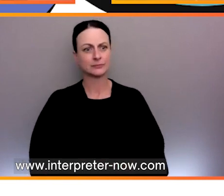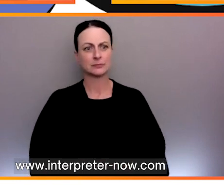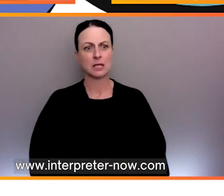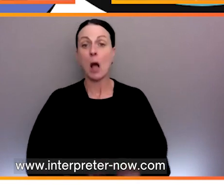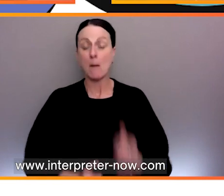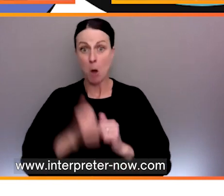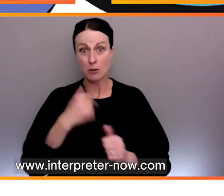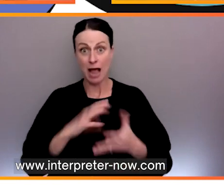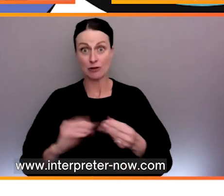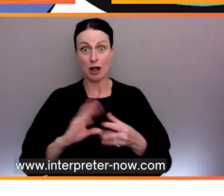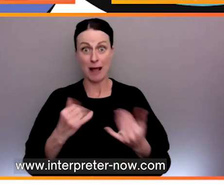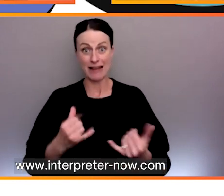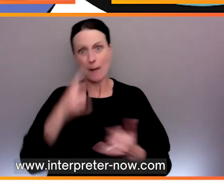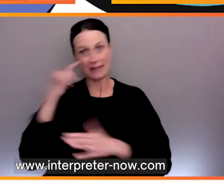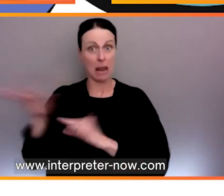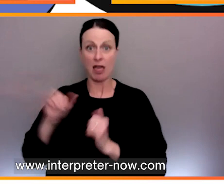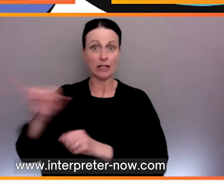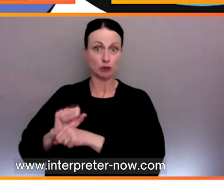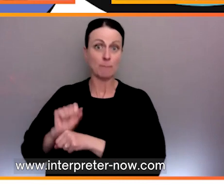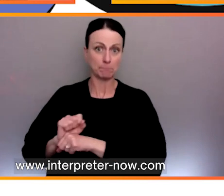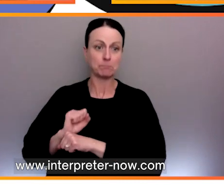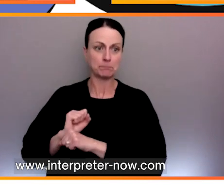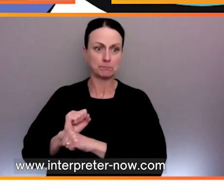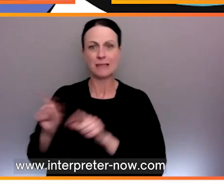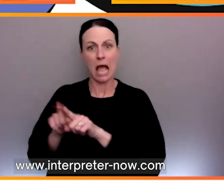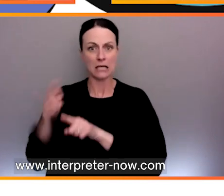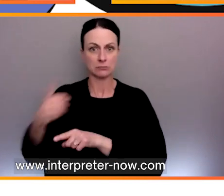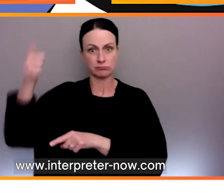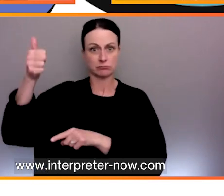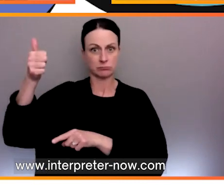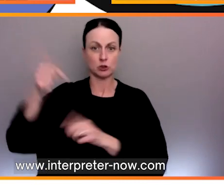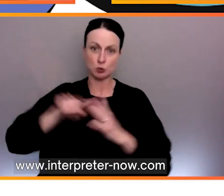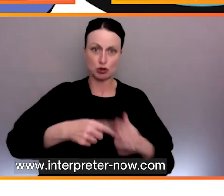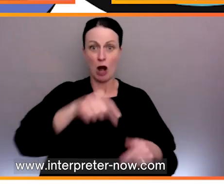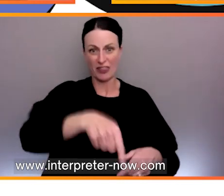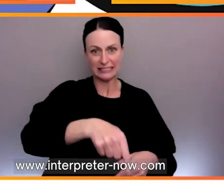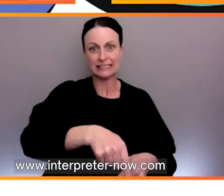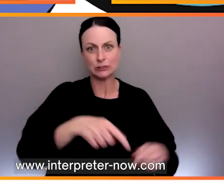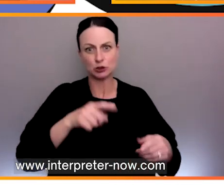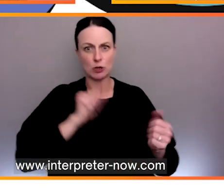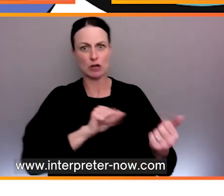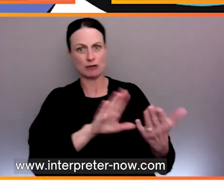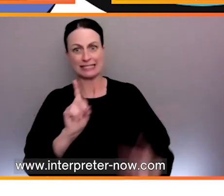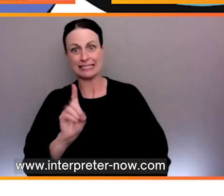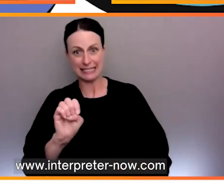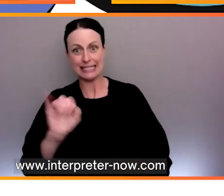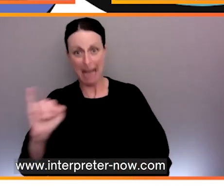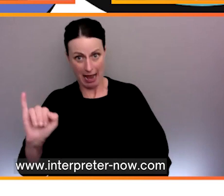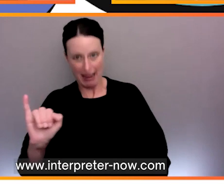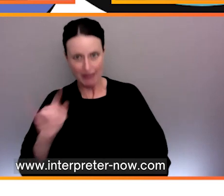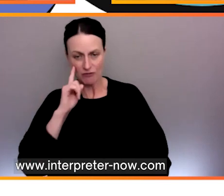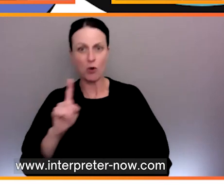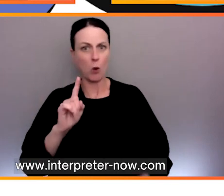little biases and microaggressions that ate away at my confidence and ability to do my work well. But those bigger issues